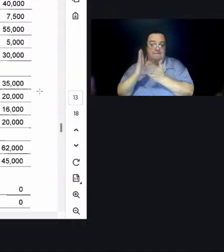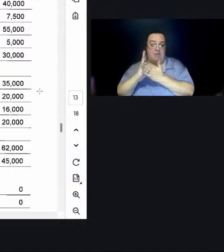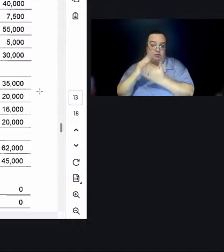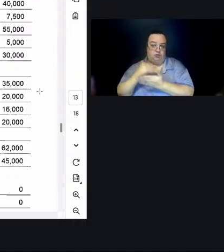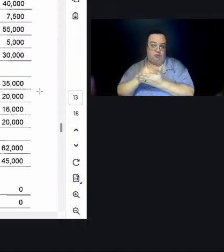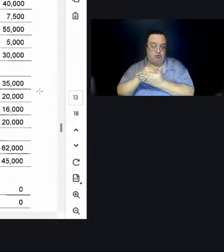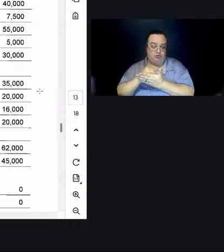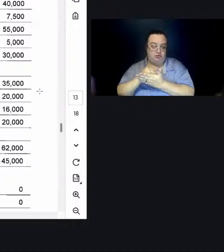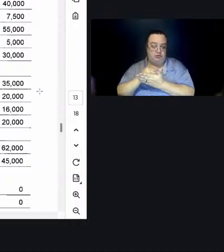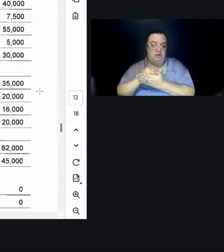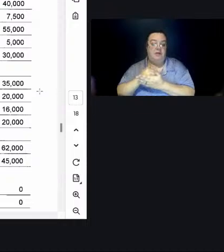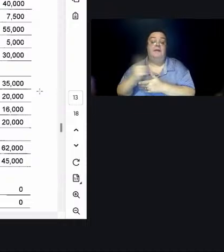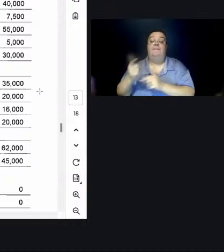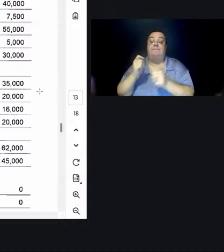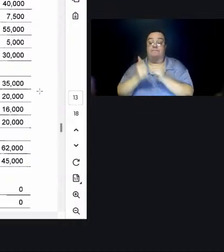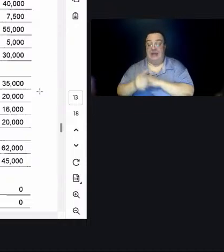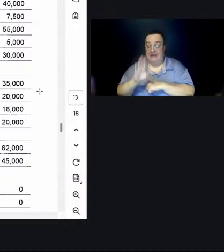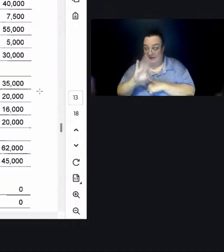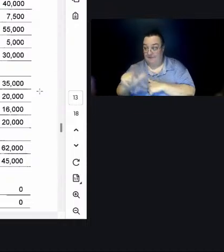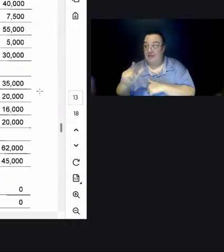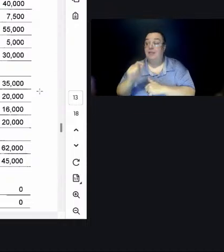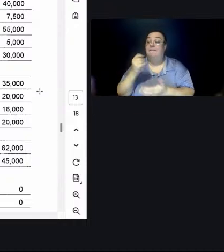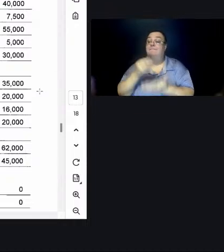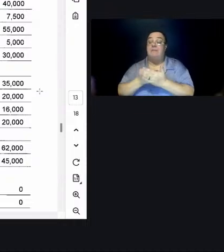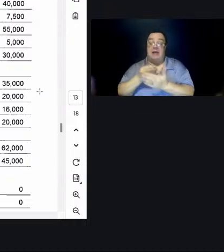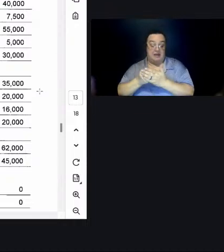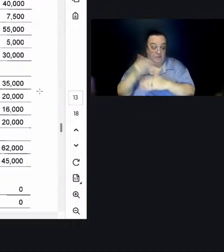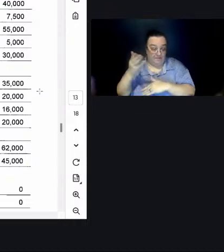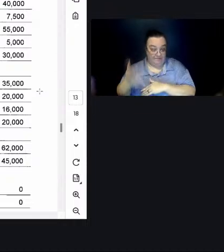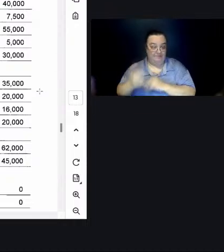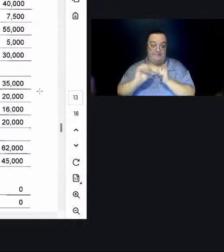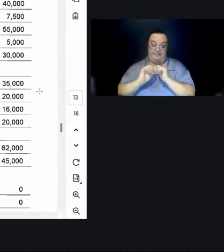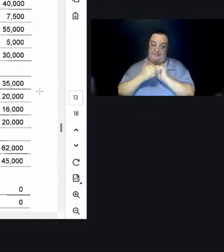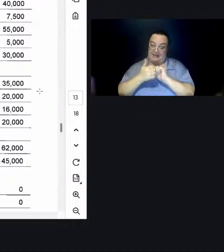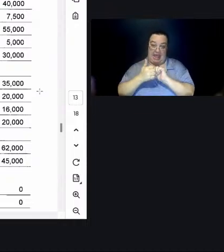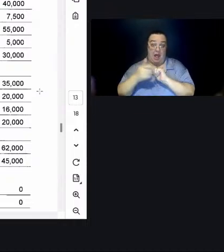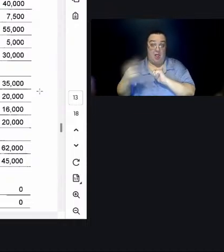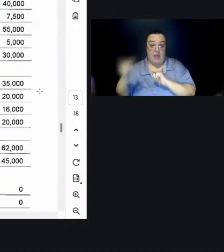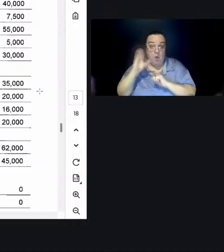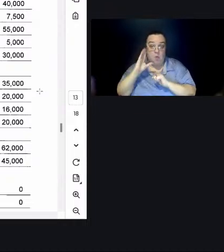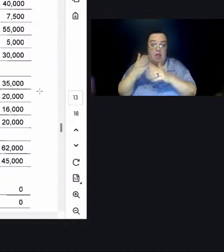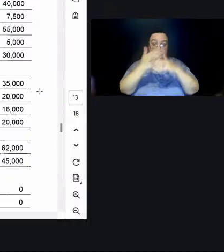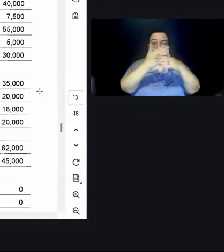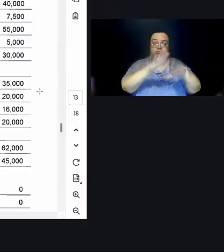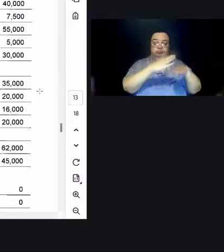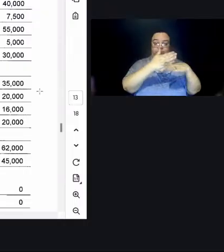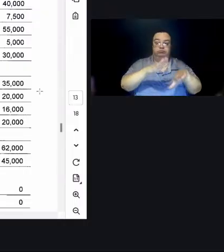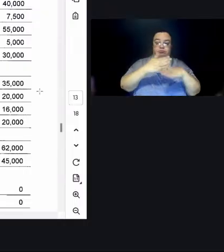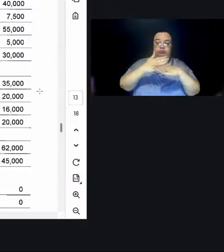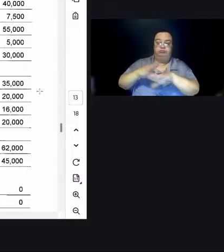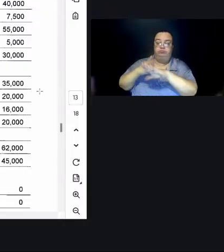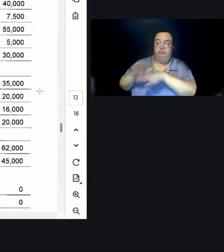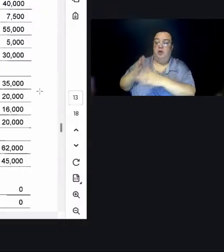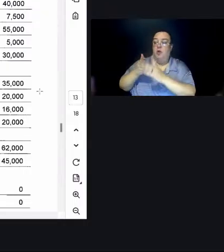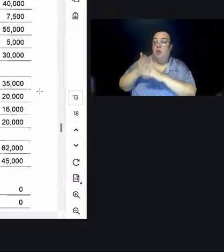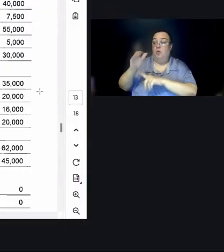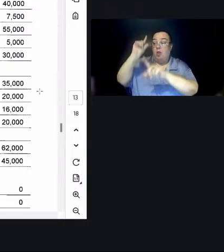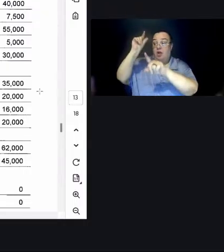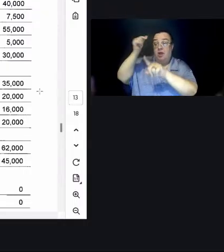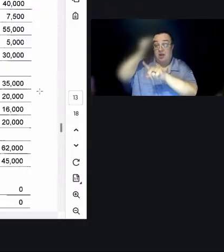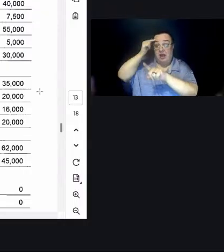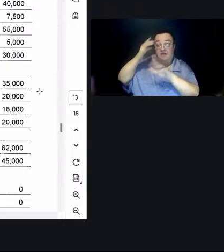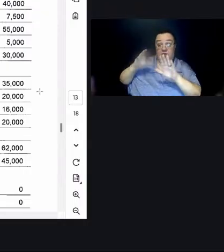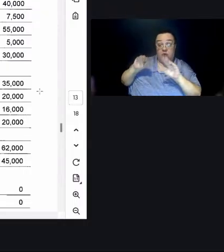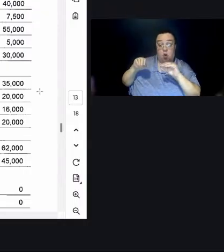The bill was passed, the money was there. How it's going to get allocated through the Governor's Office of Crime Control and